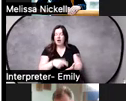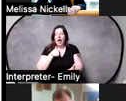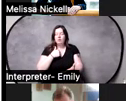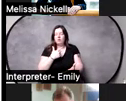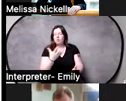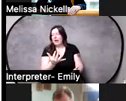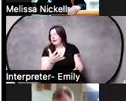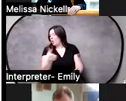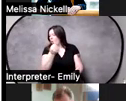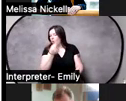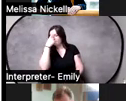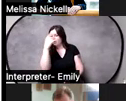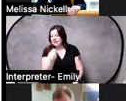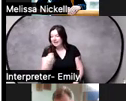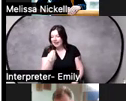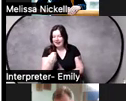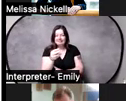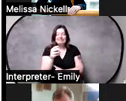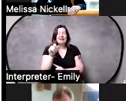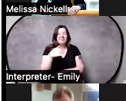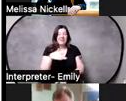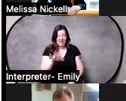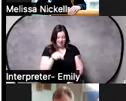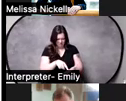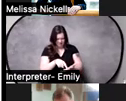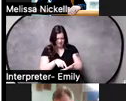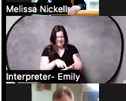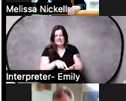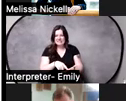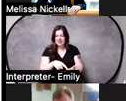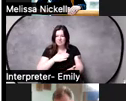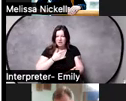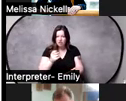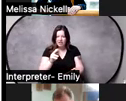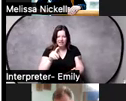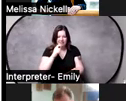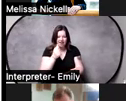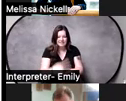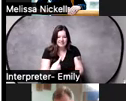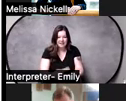till a Monday. So it's a process. It's a tough process. You have to have thick skin.